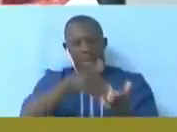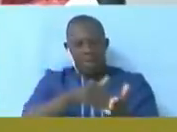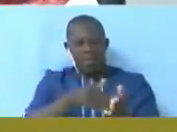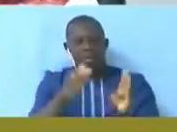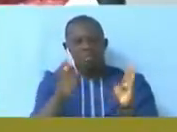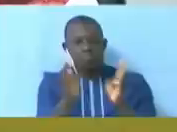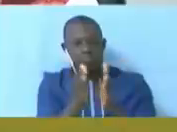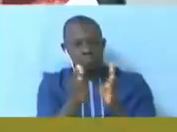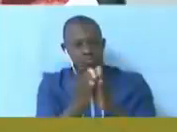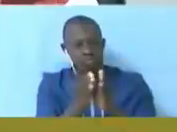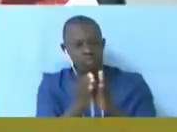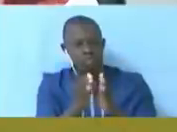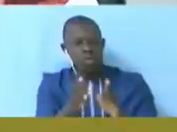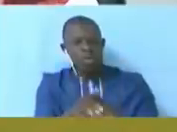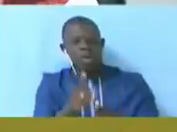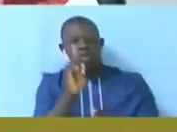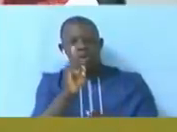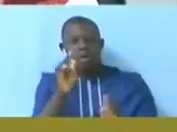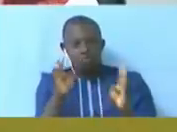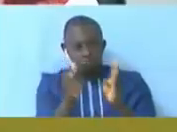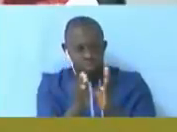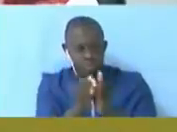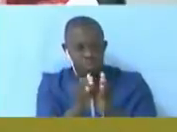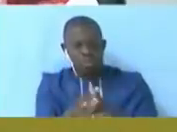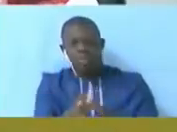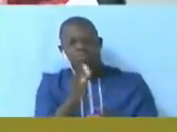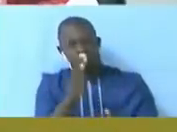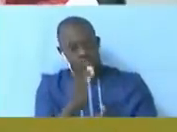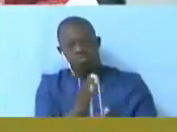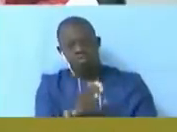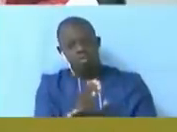I came to Bundum, but Bundum was absolutely quiet.